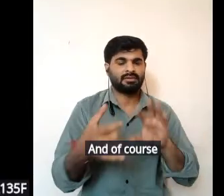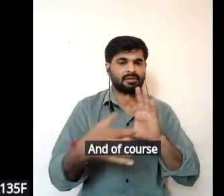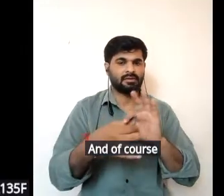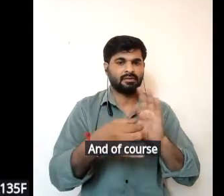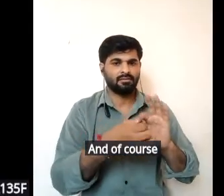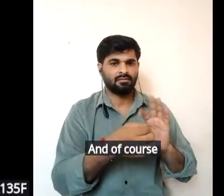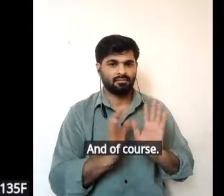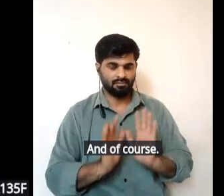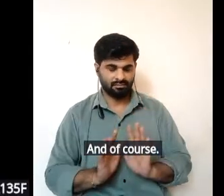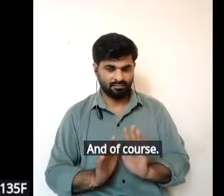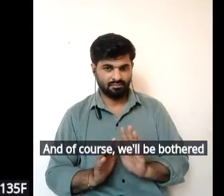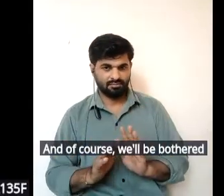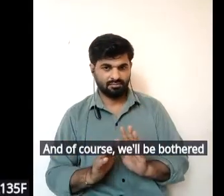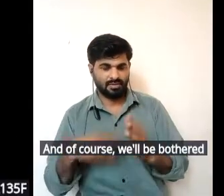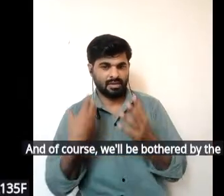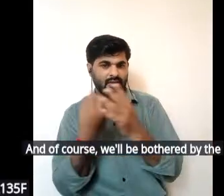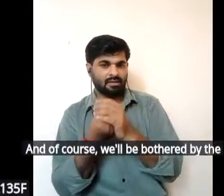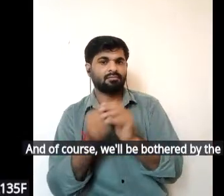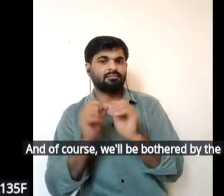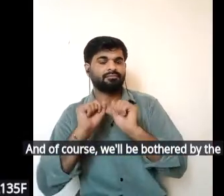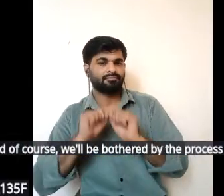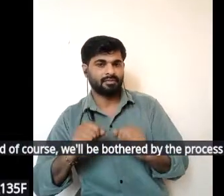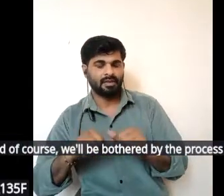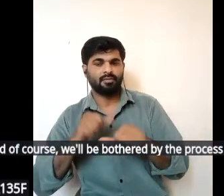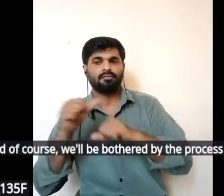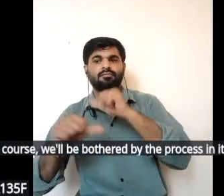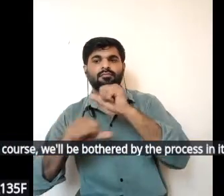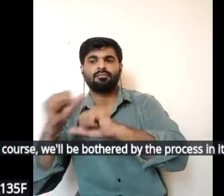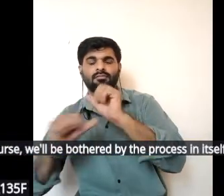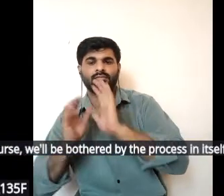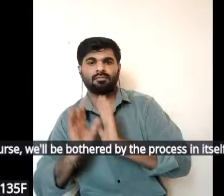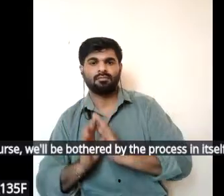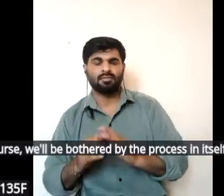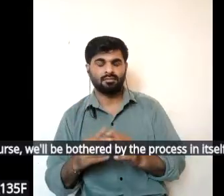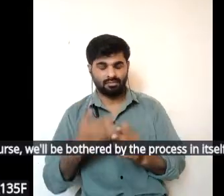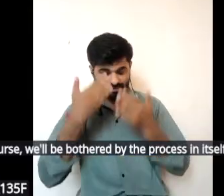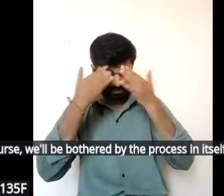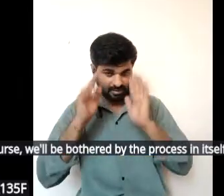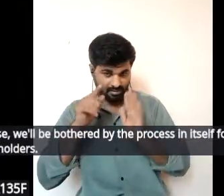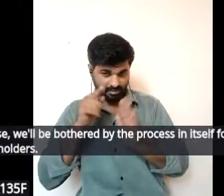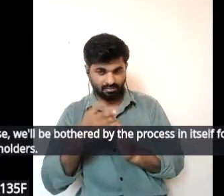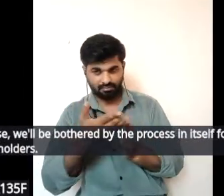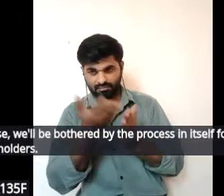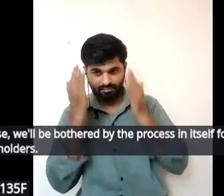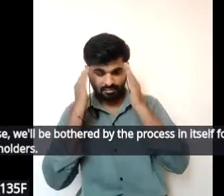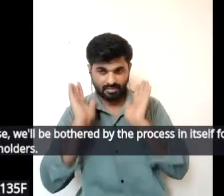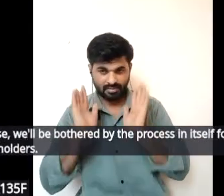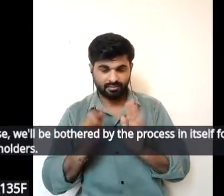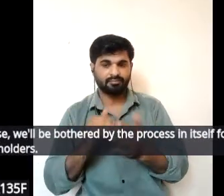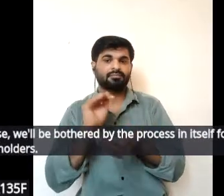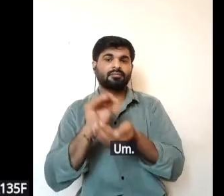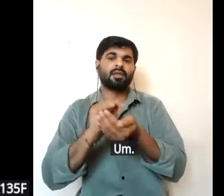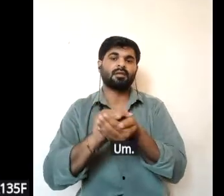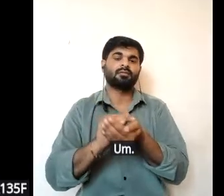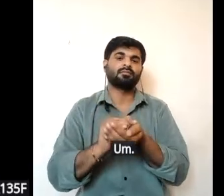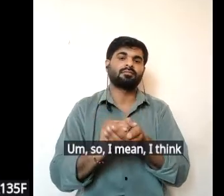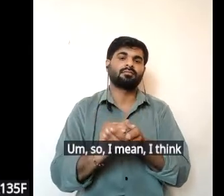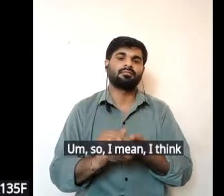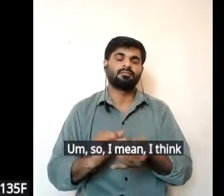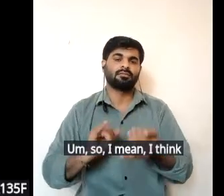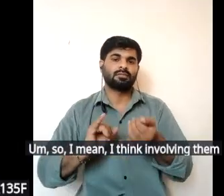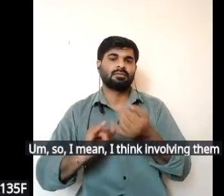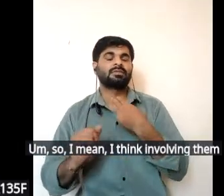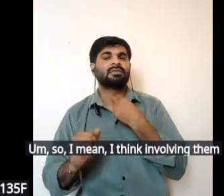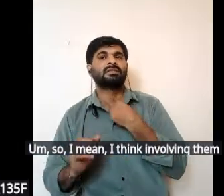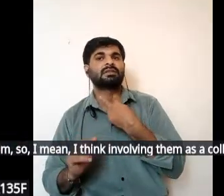will be bothered by the process in itself, or other major stakeholders. So I think involving them as